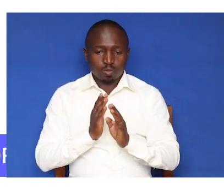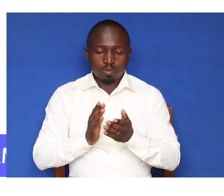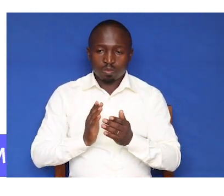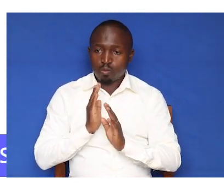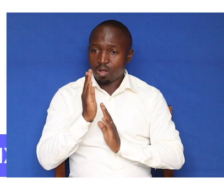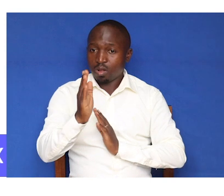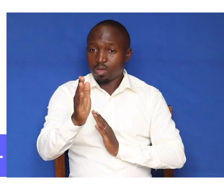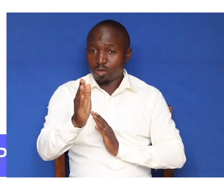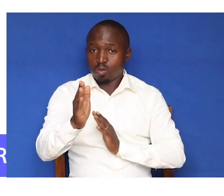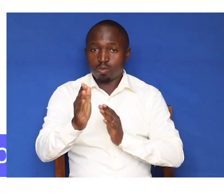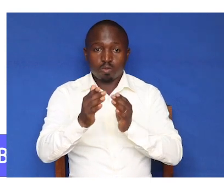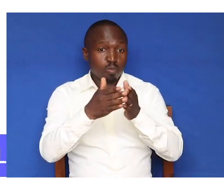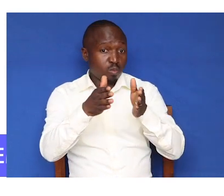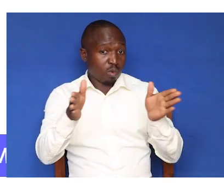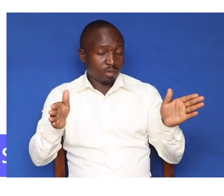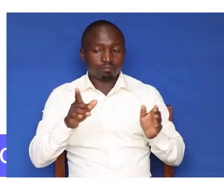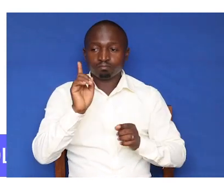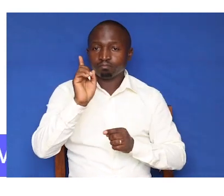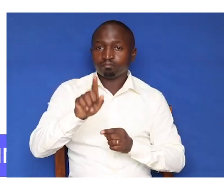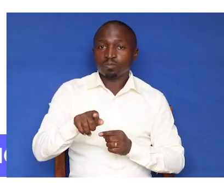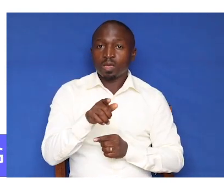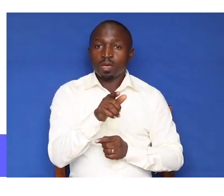direction. They are of two types,